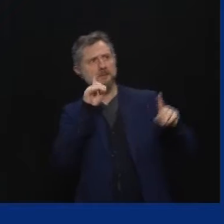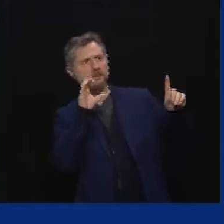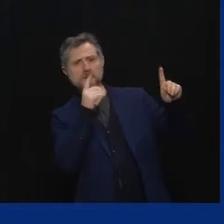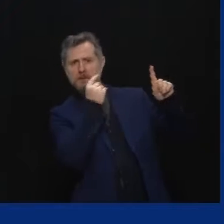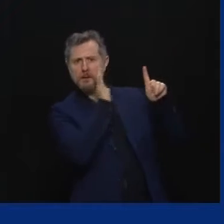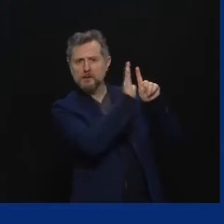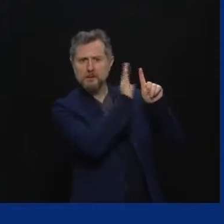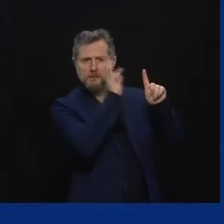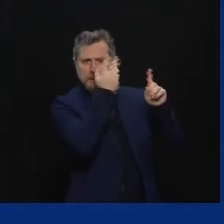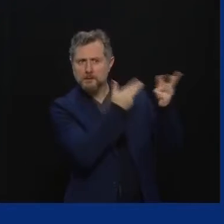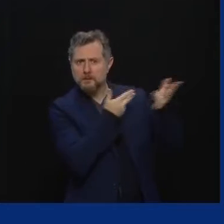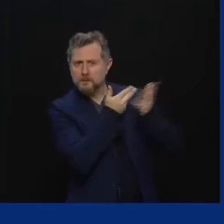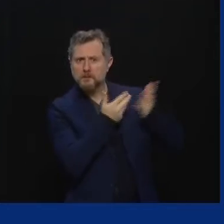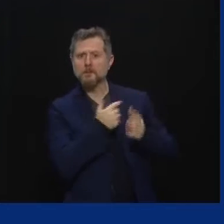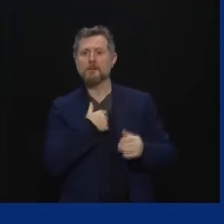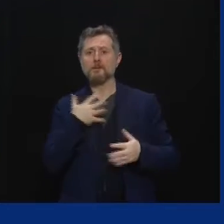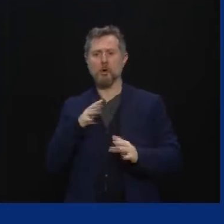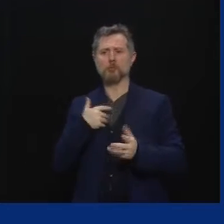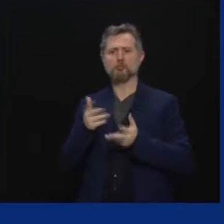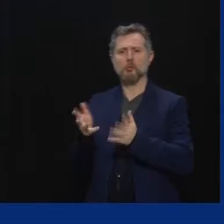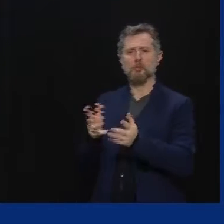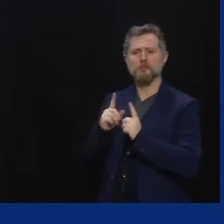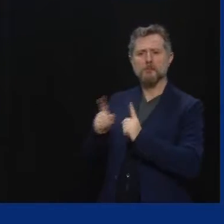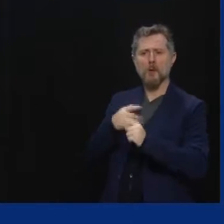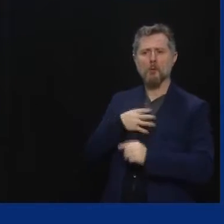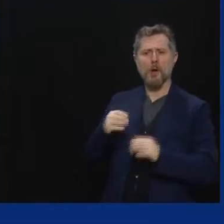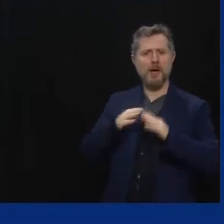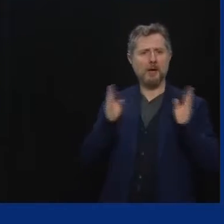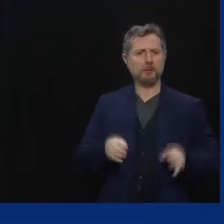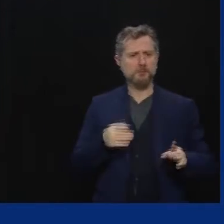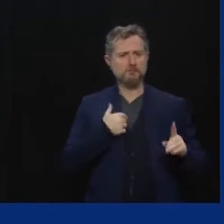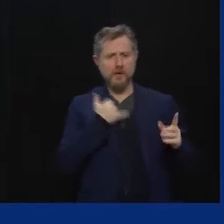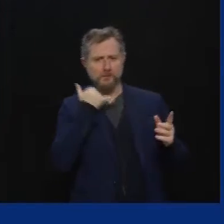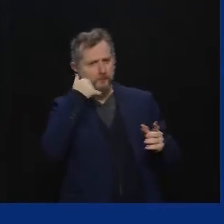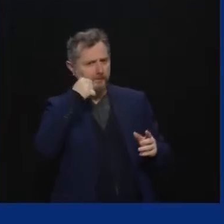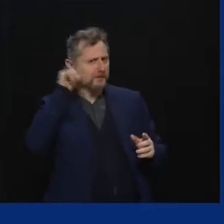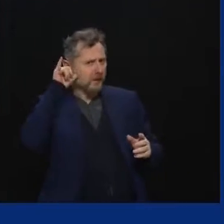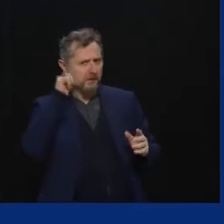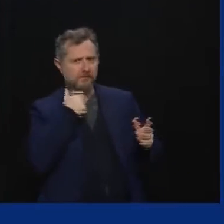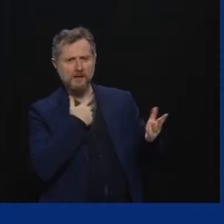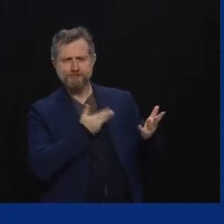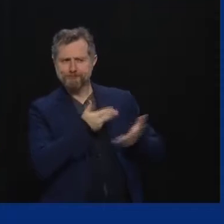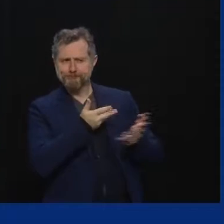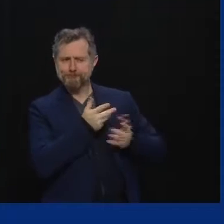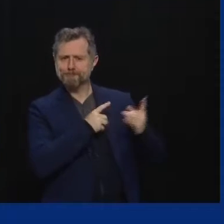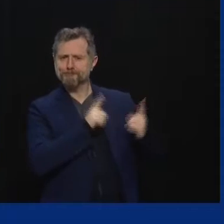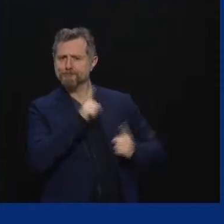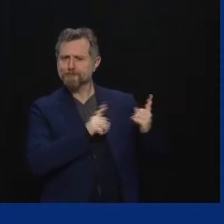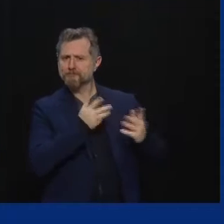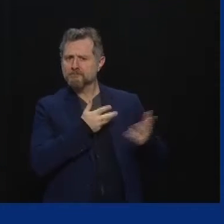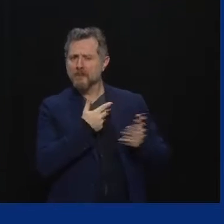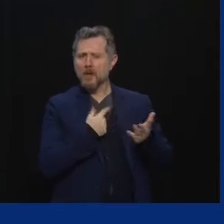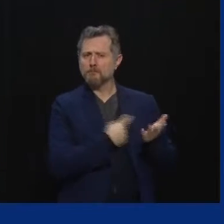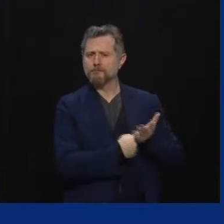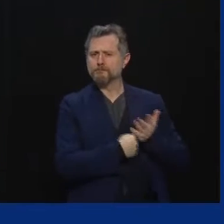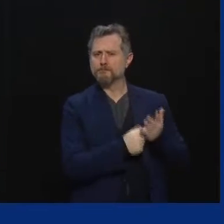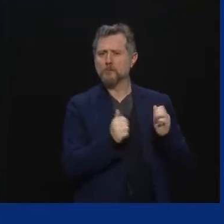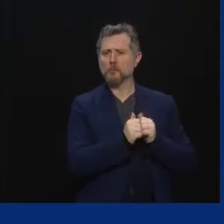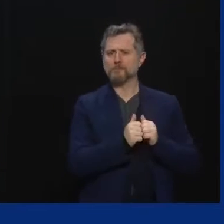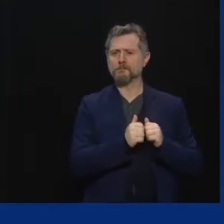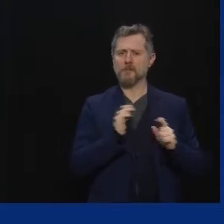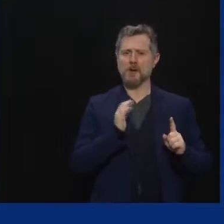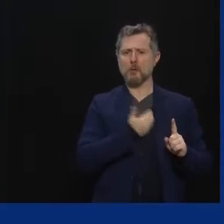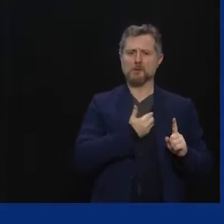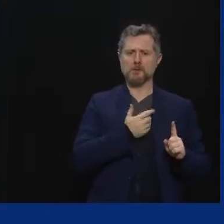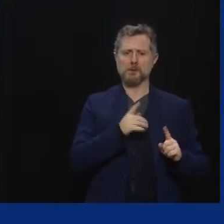to individuals from the White House yesterday in person to be briefing our congressional delegation to make sure they were apprised of our efforts here in the